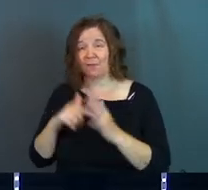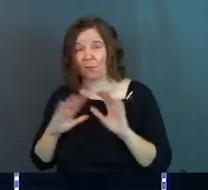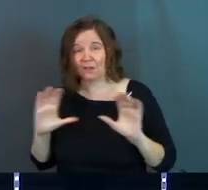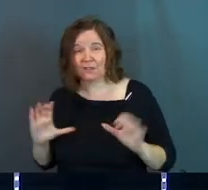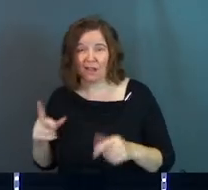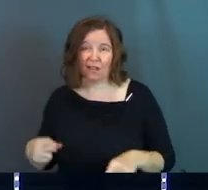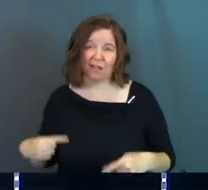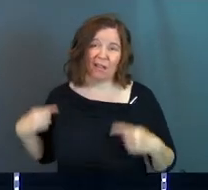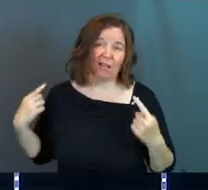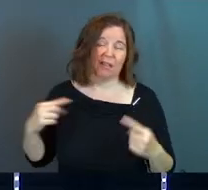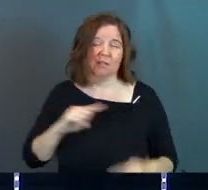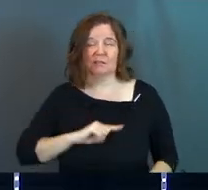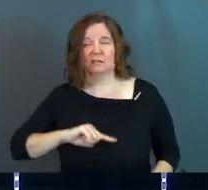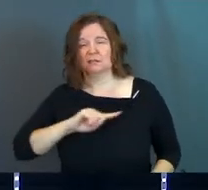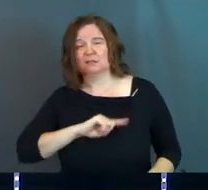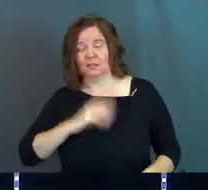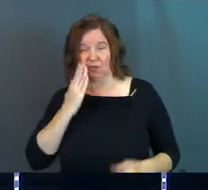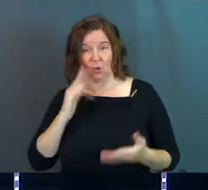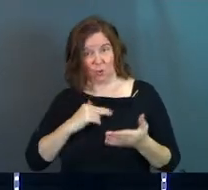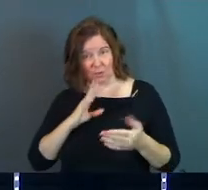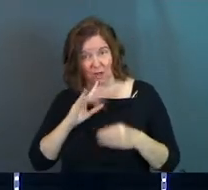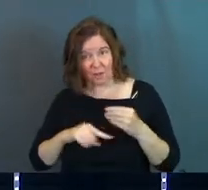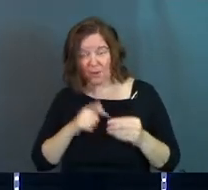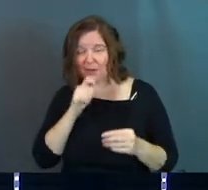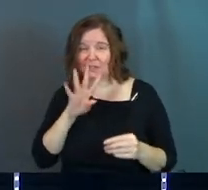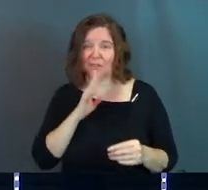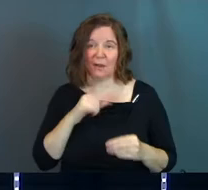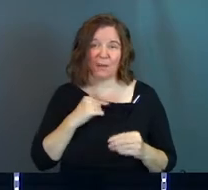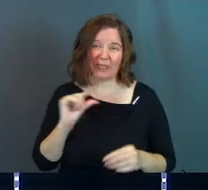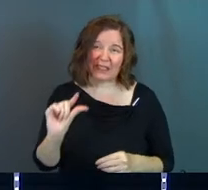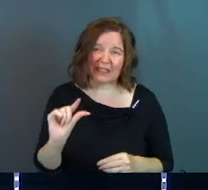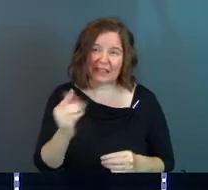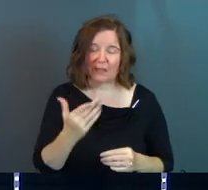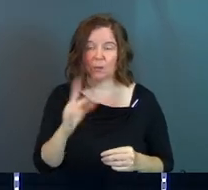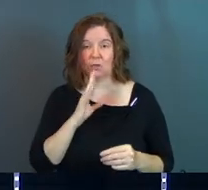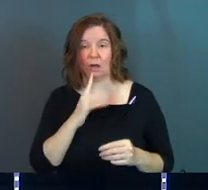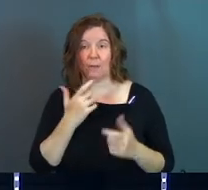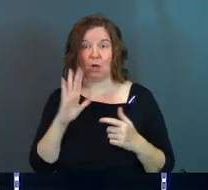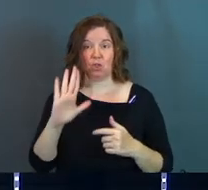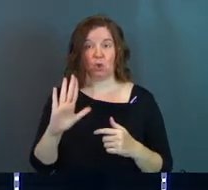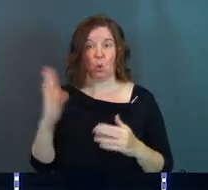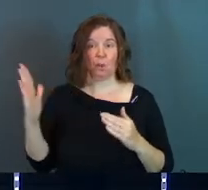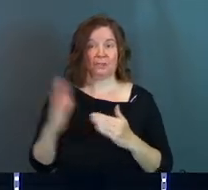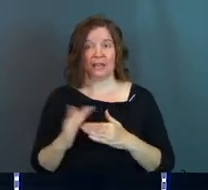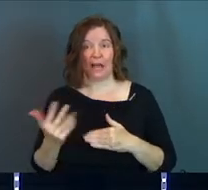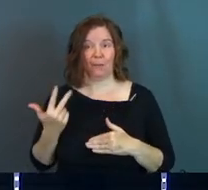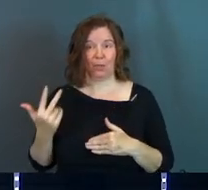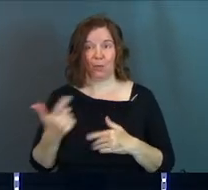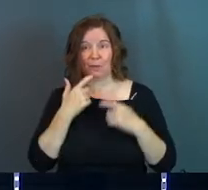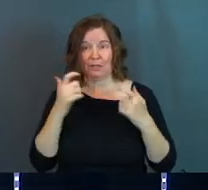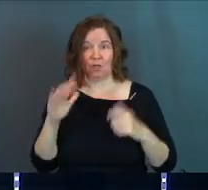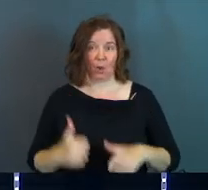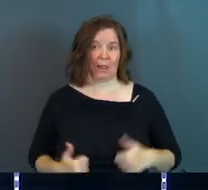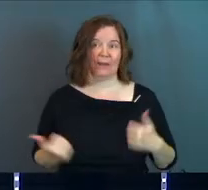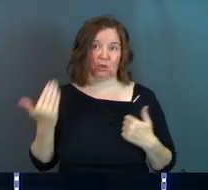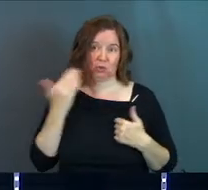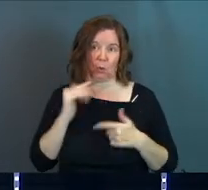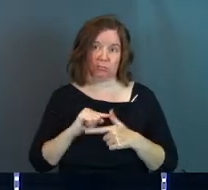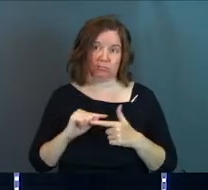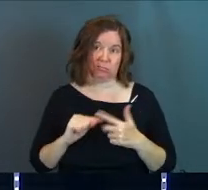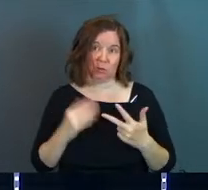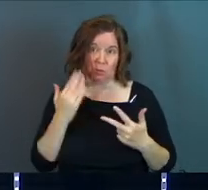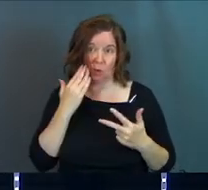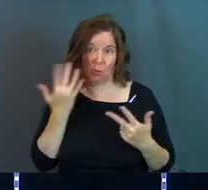you've done. And you know what we're talking about, right? We're not just talking about the little things. We're talking about your top three sins of your life, because you know what they